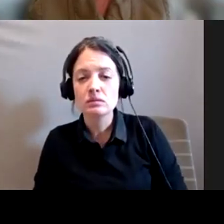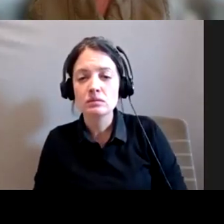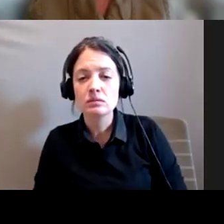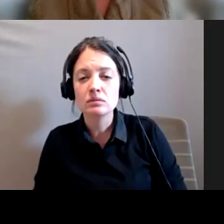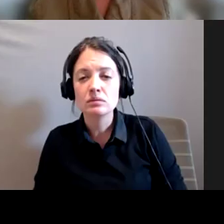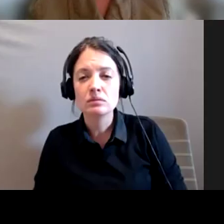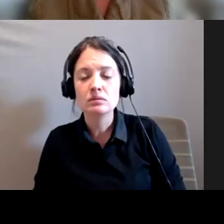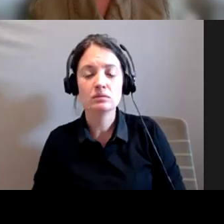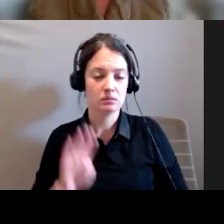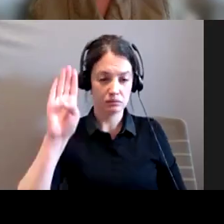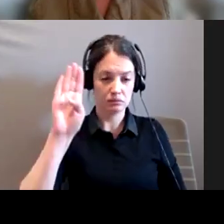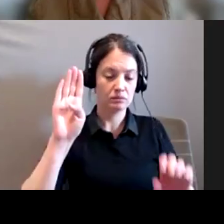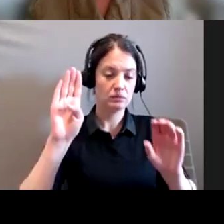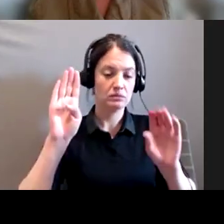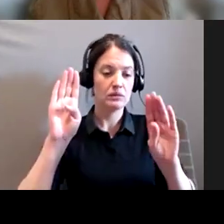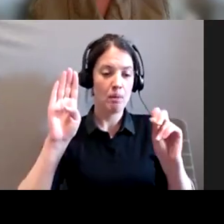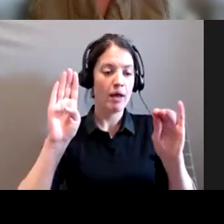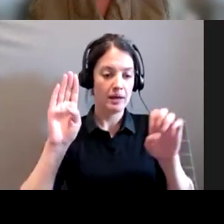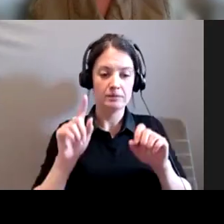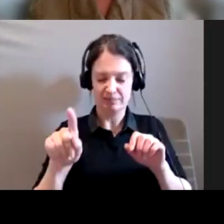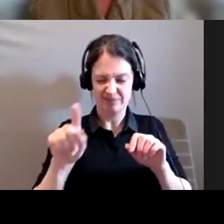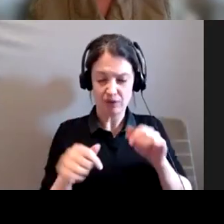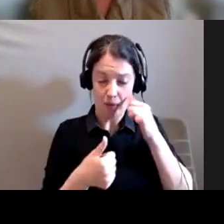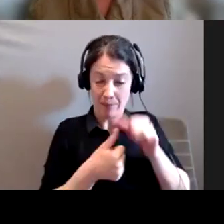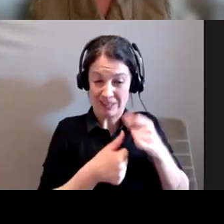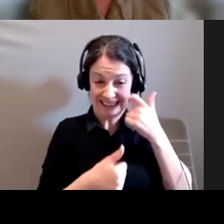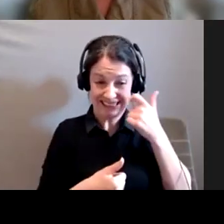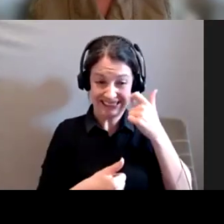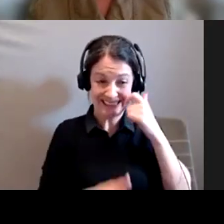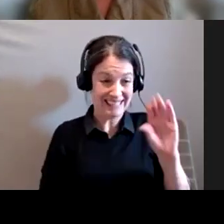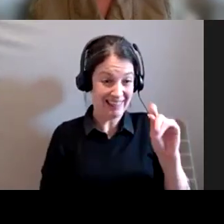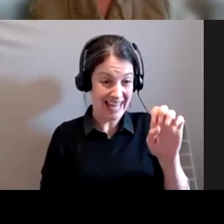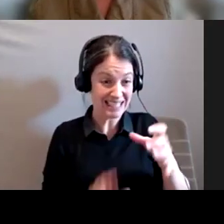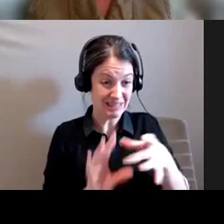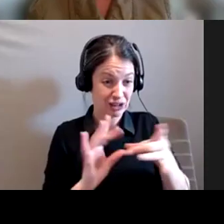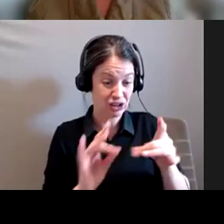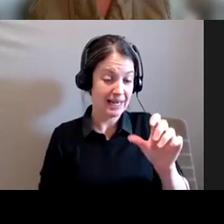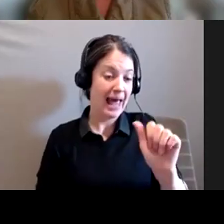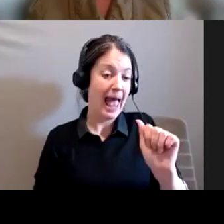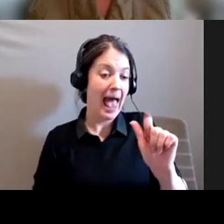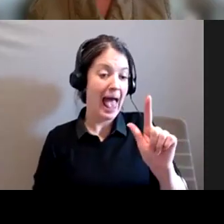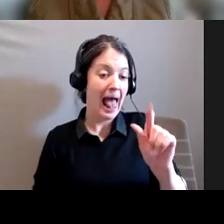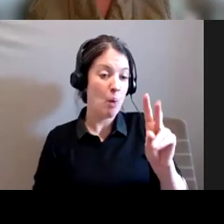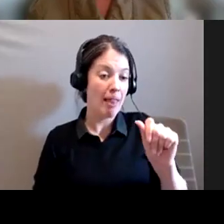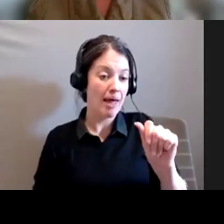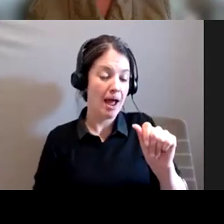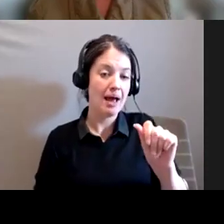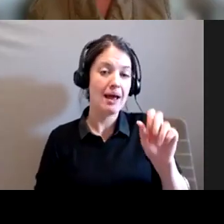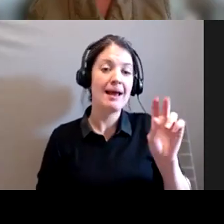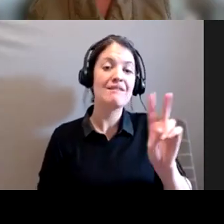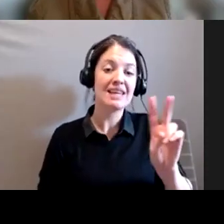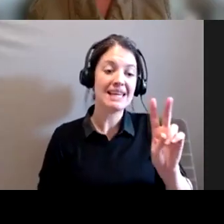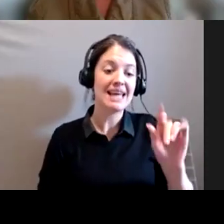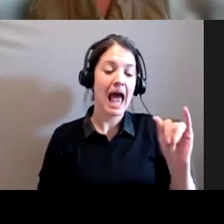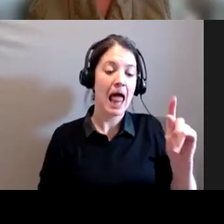I would just remind folks of the Alawala v. Alawala case. And the example of the Alawala v.